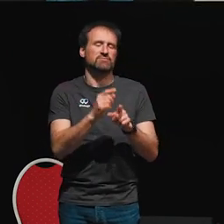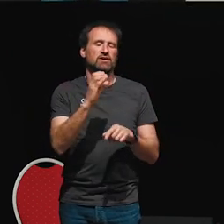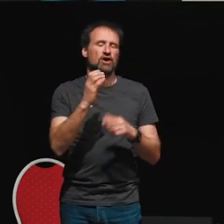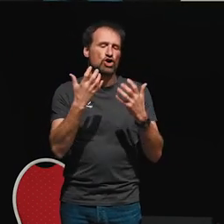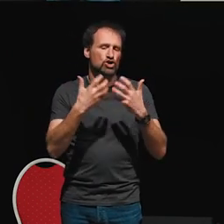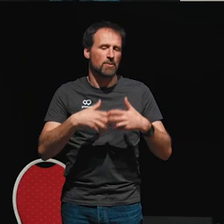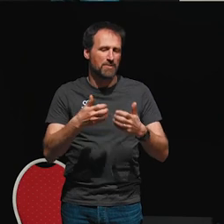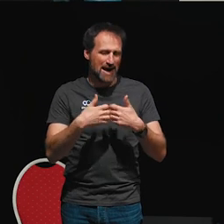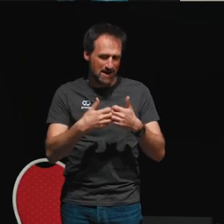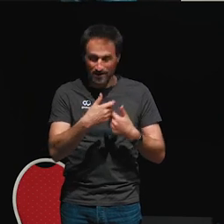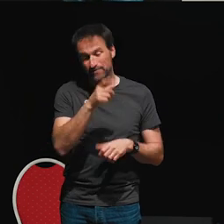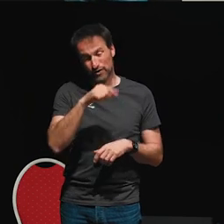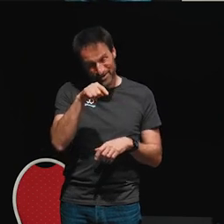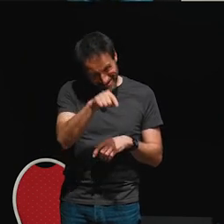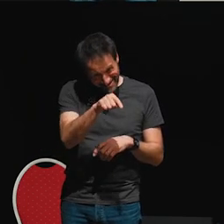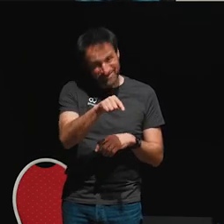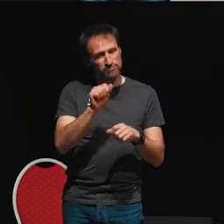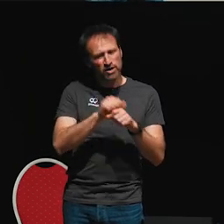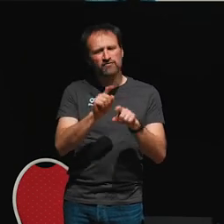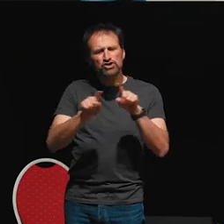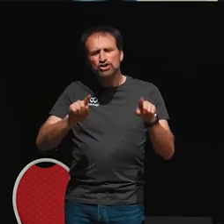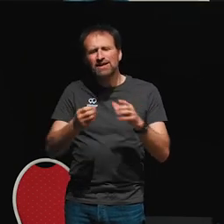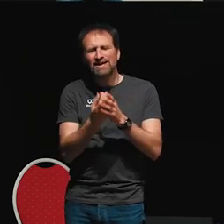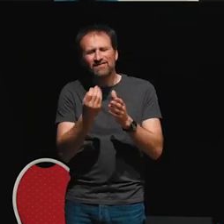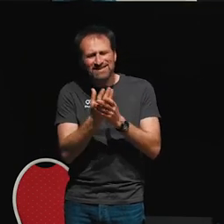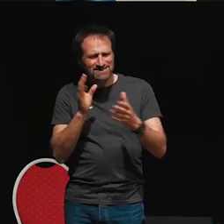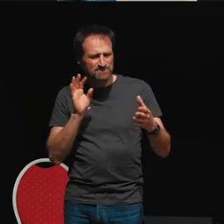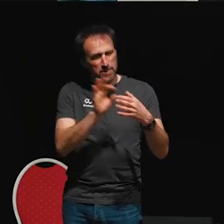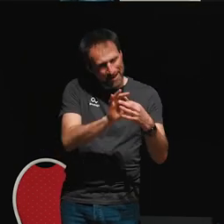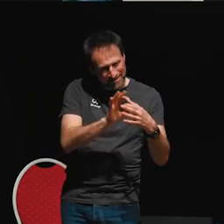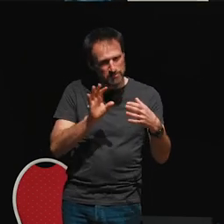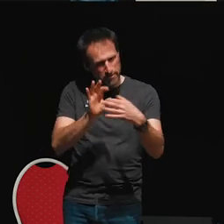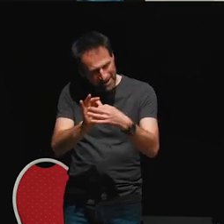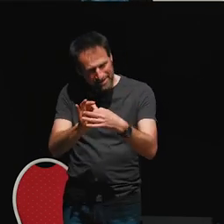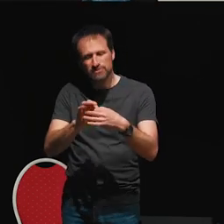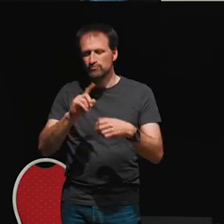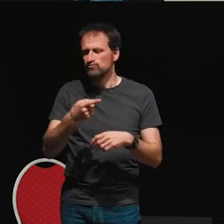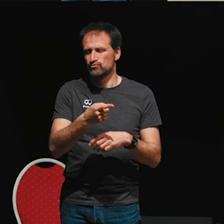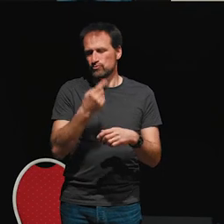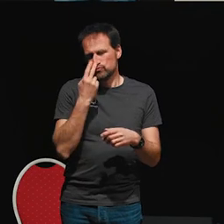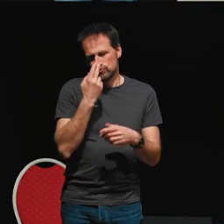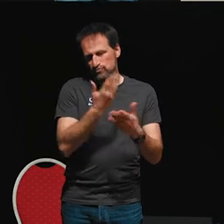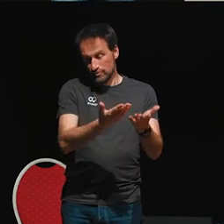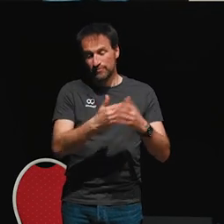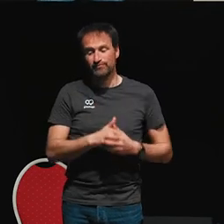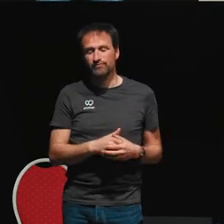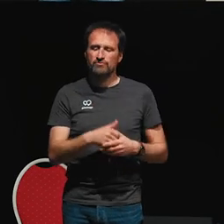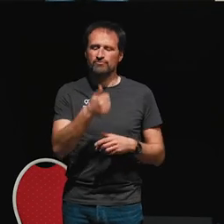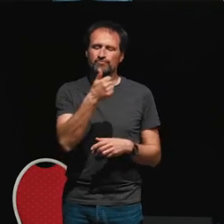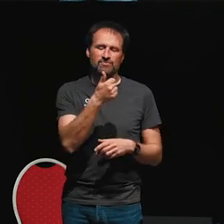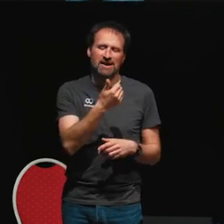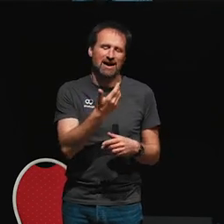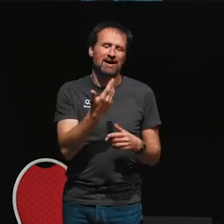and add additional functionality or features. Here's one with some JS doc annotations, but just